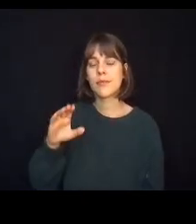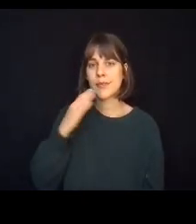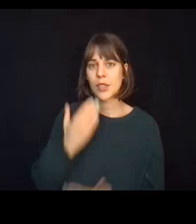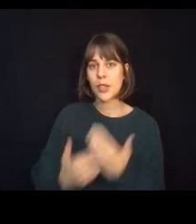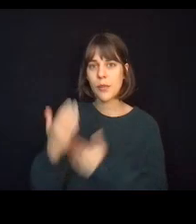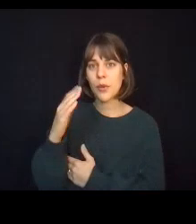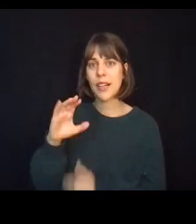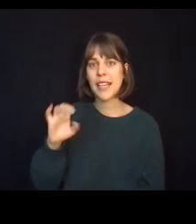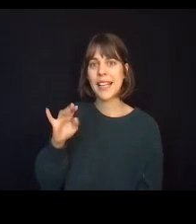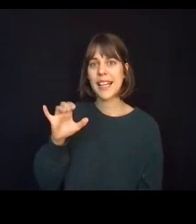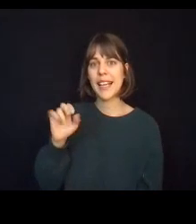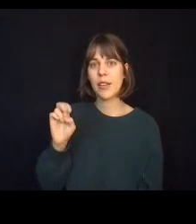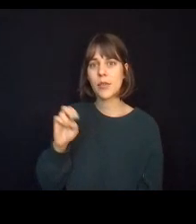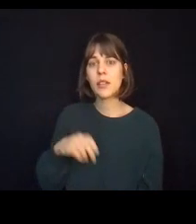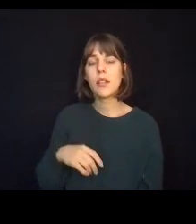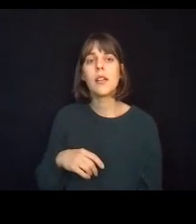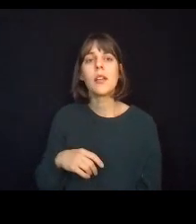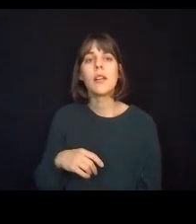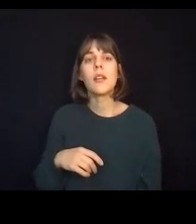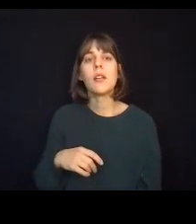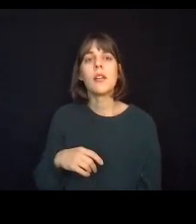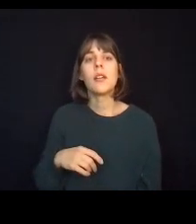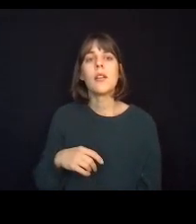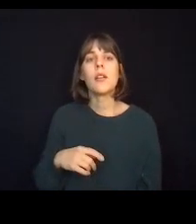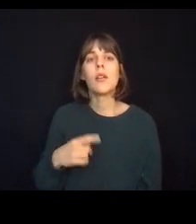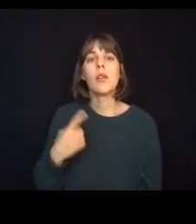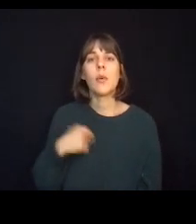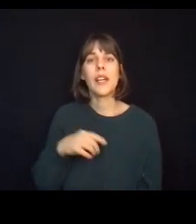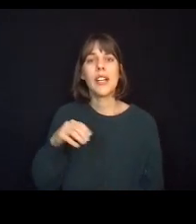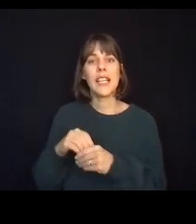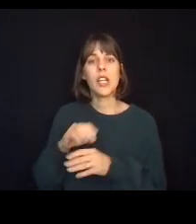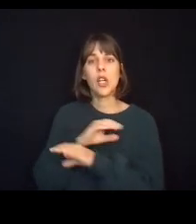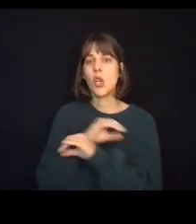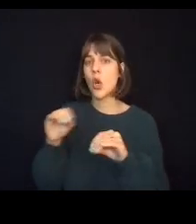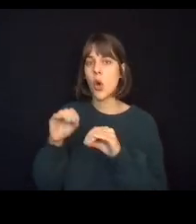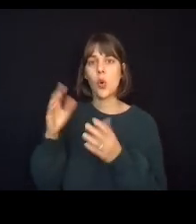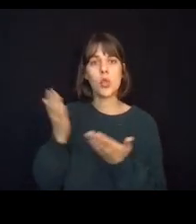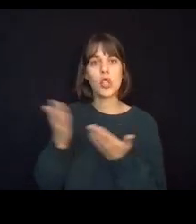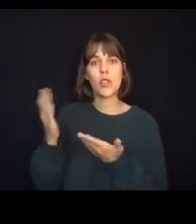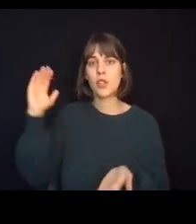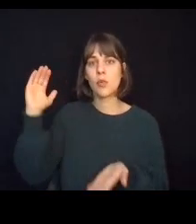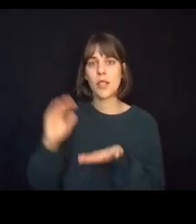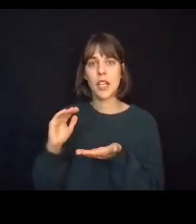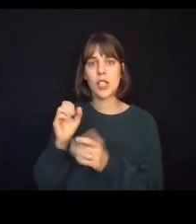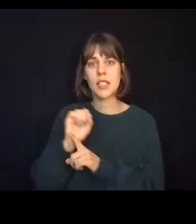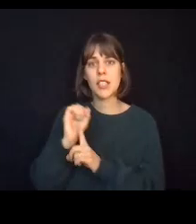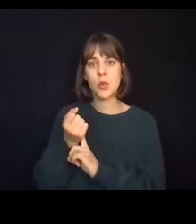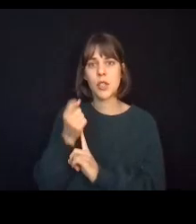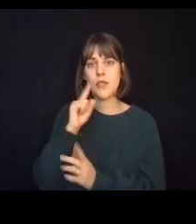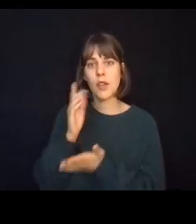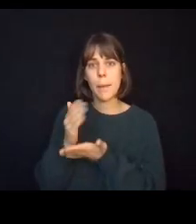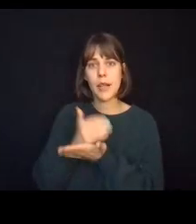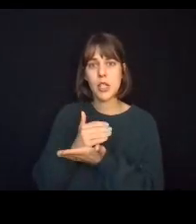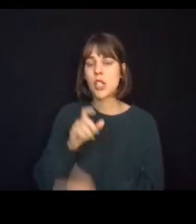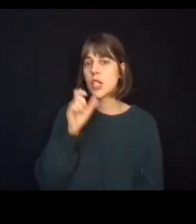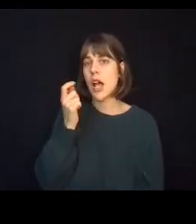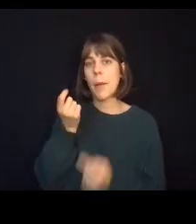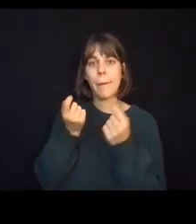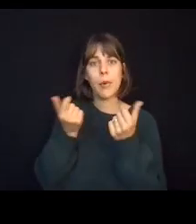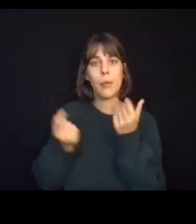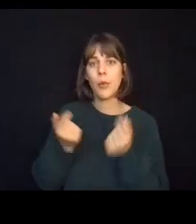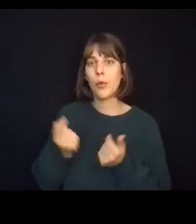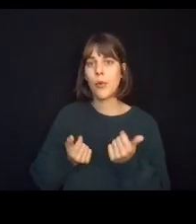Good morning, Senator. We are in a no service reductions situation for the budget. So not removing any